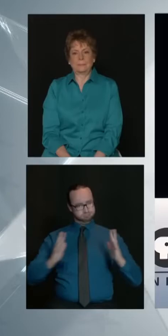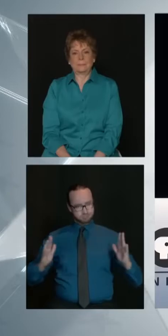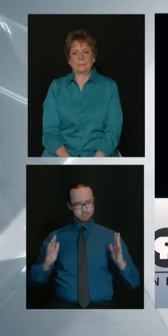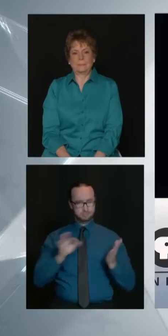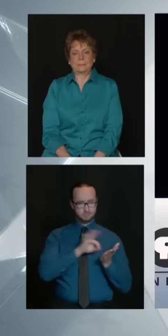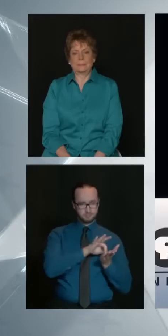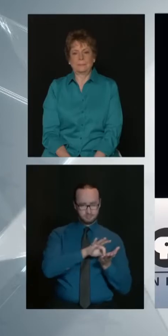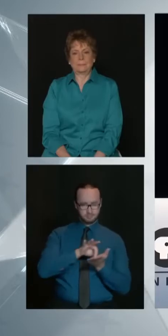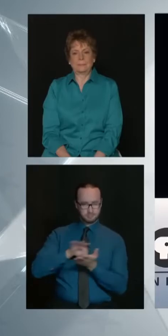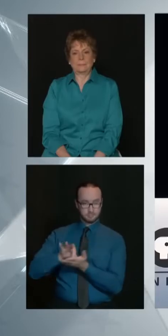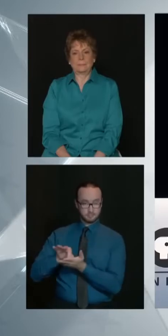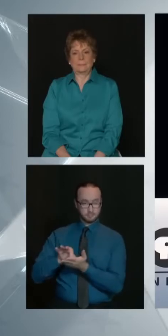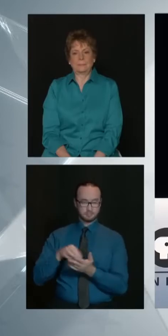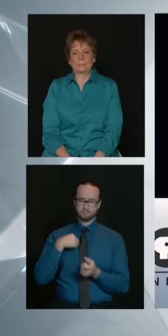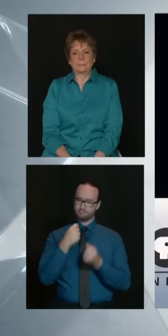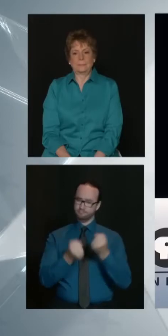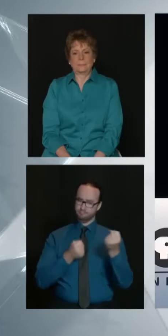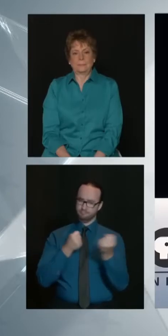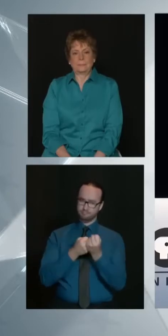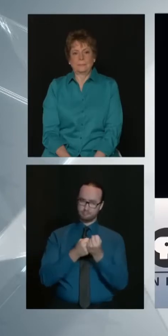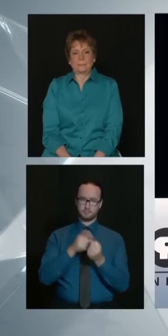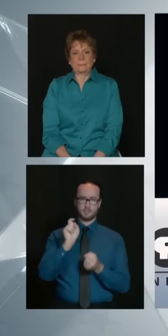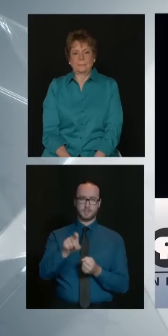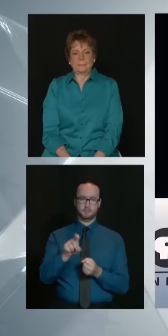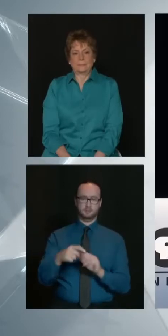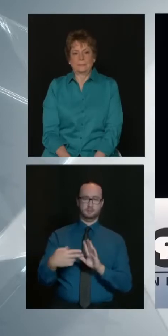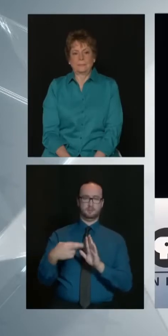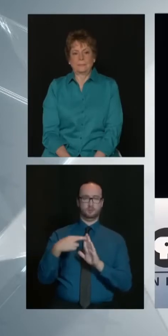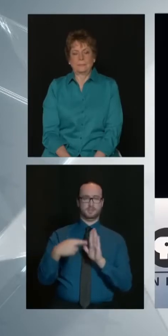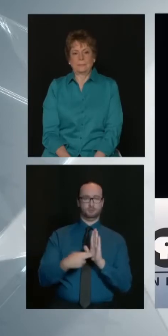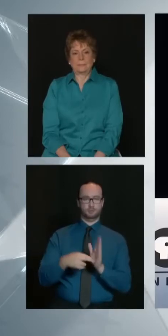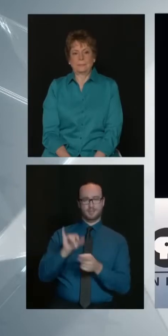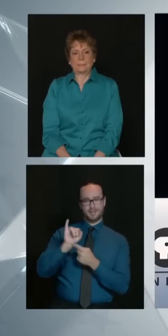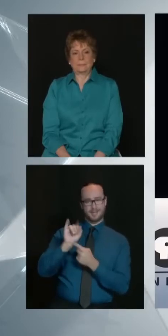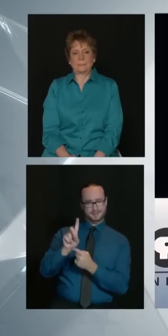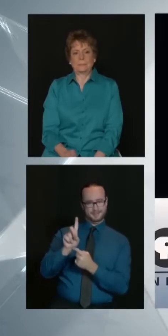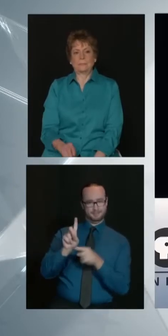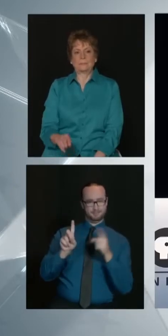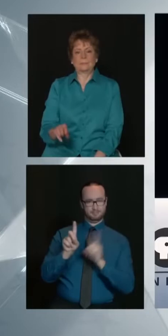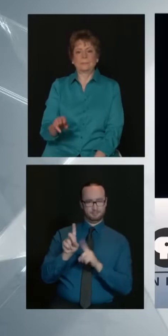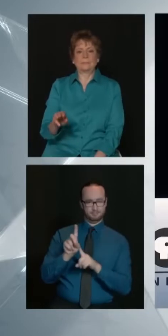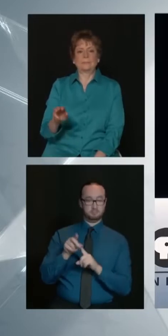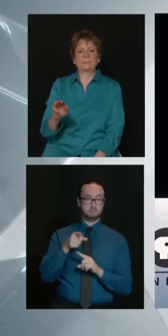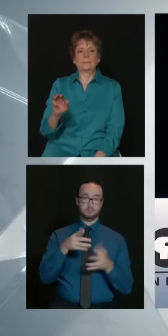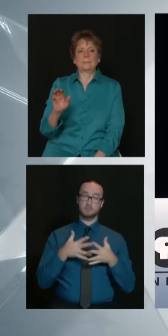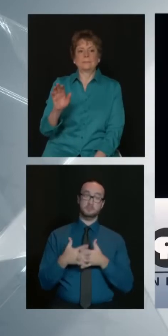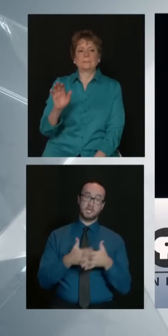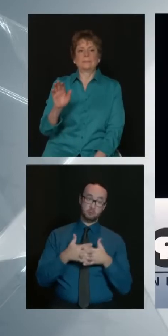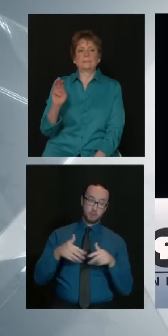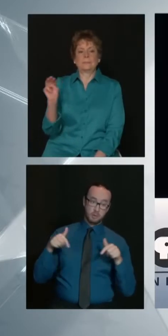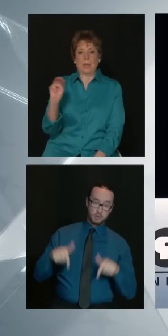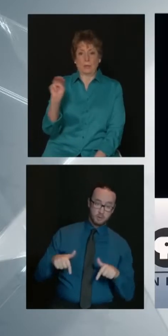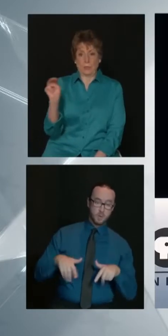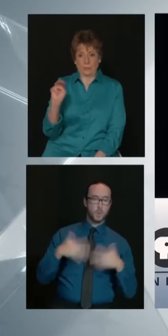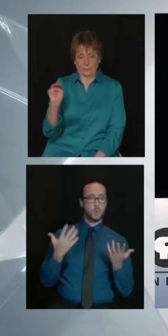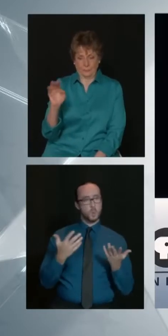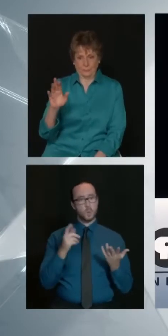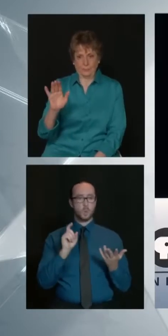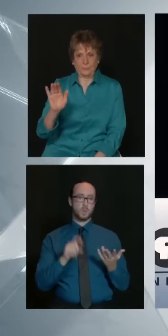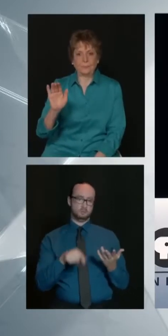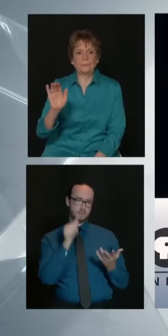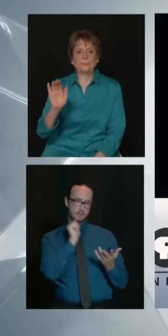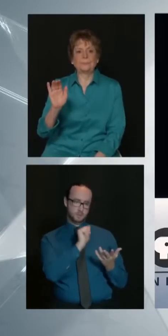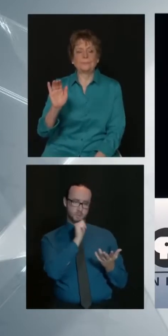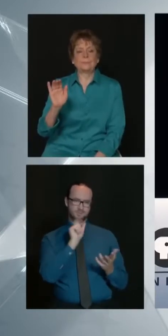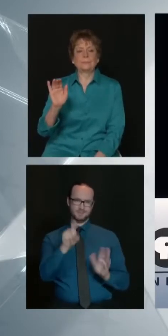Call me old-fashioned. I think that if you want to cast a vote in Arizona or America, you should have to show an ID. That's common sense. And I'll stand up for